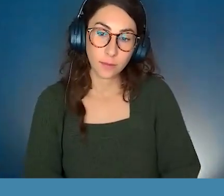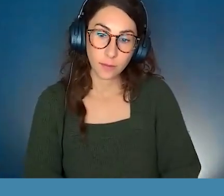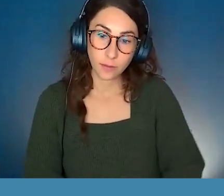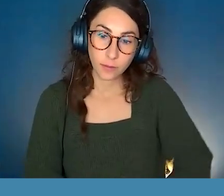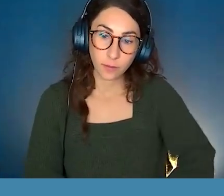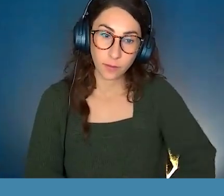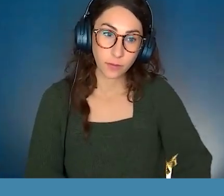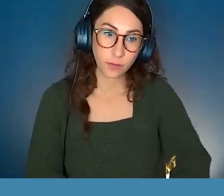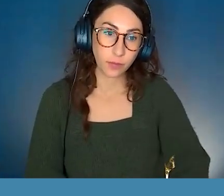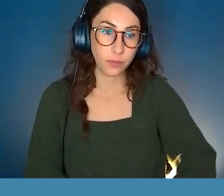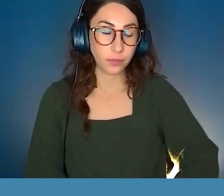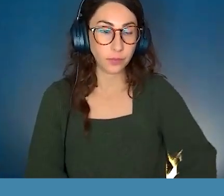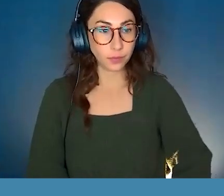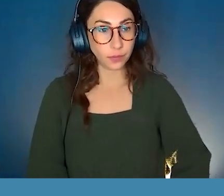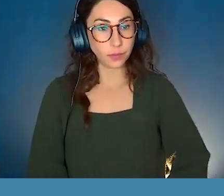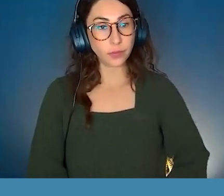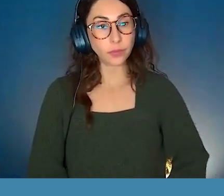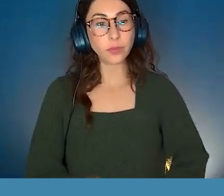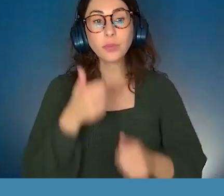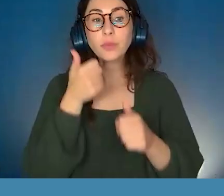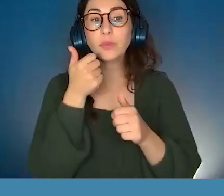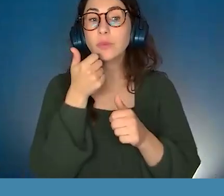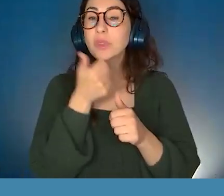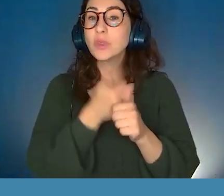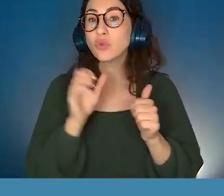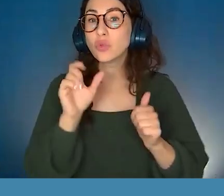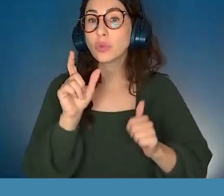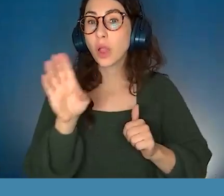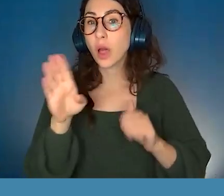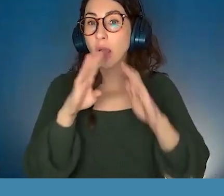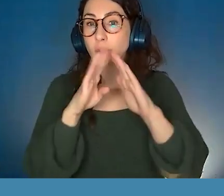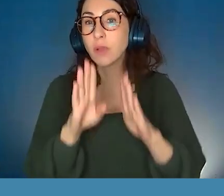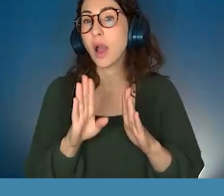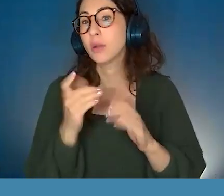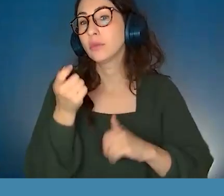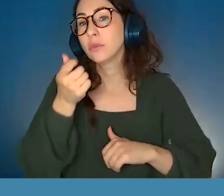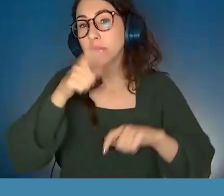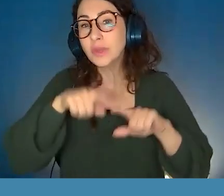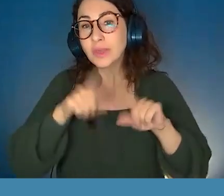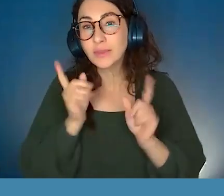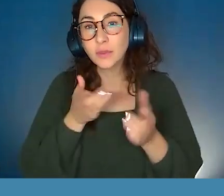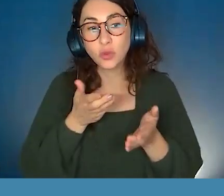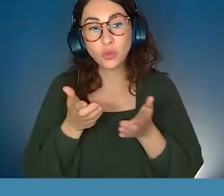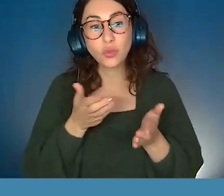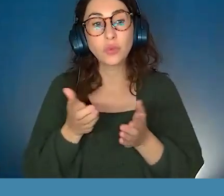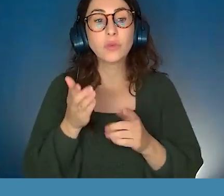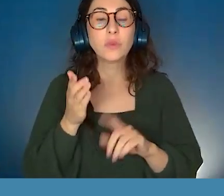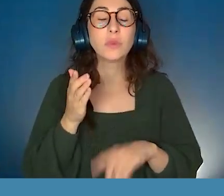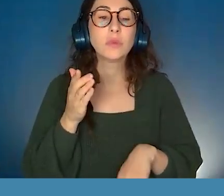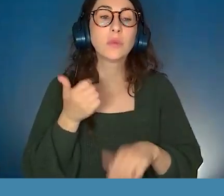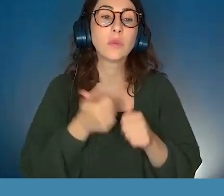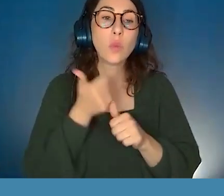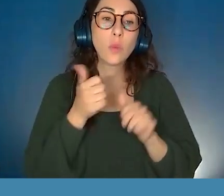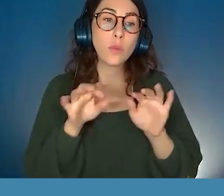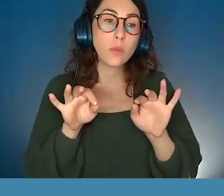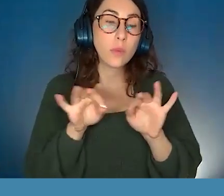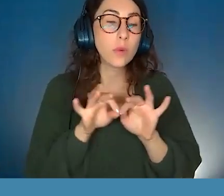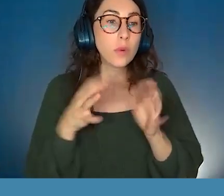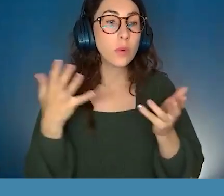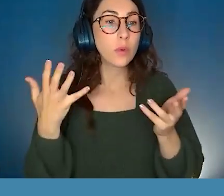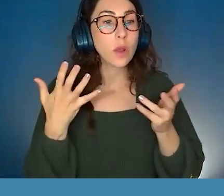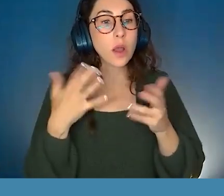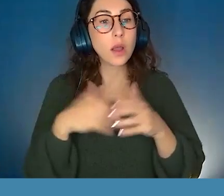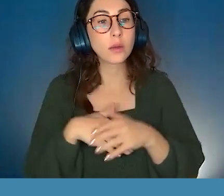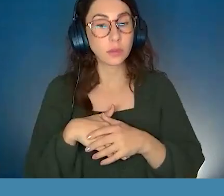And just like drop-in centers, each clubhouse may provide a little bit different services, but the main things that they work on is